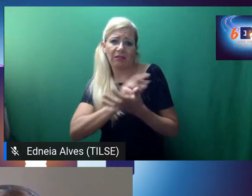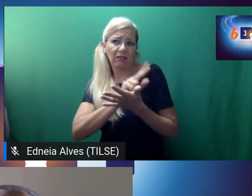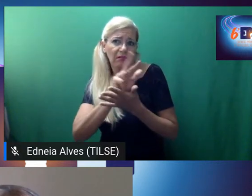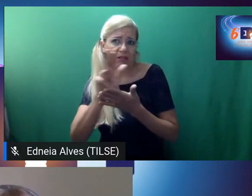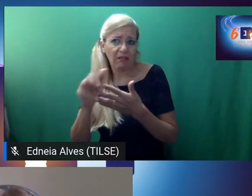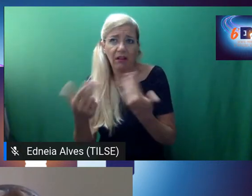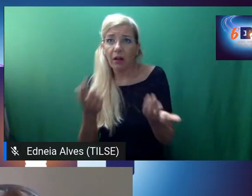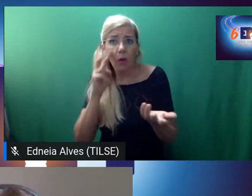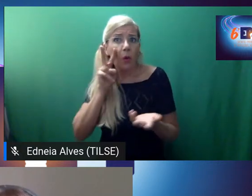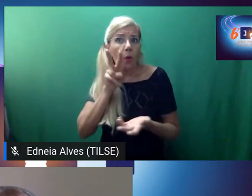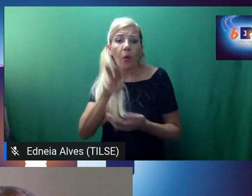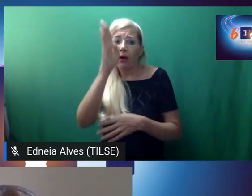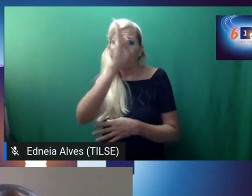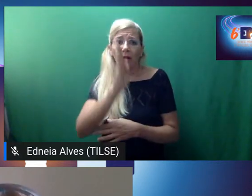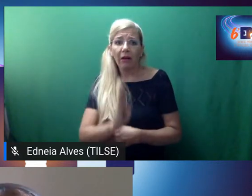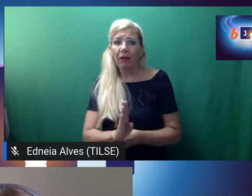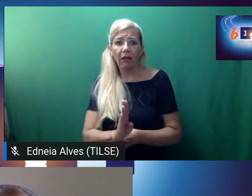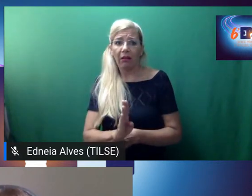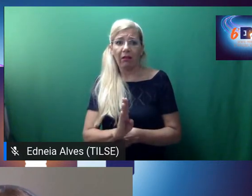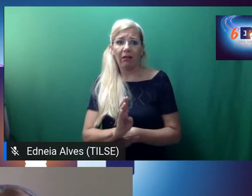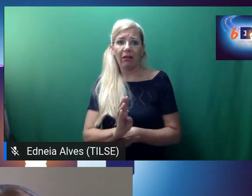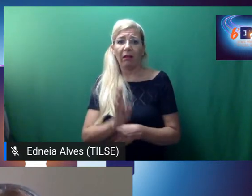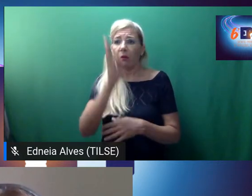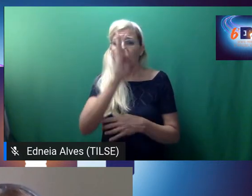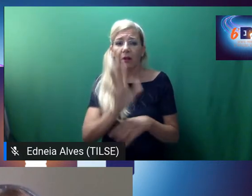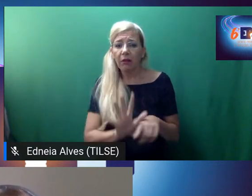Brazil, you know, all over. If you go